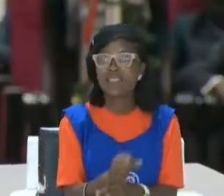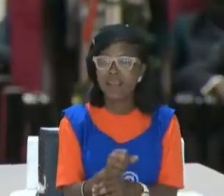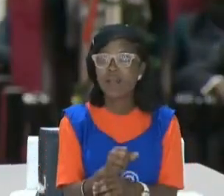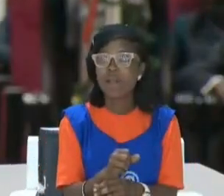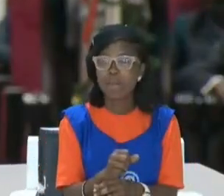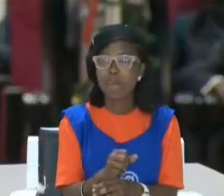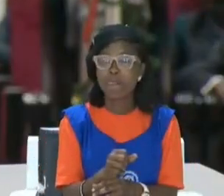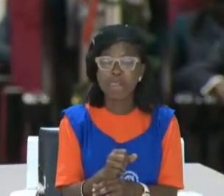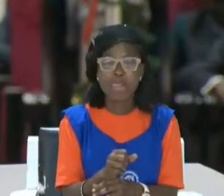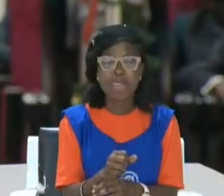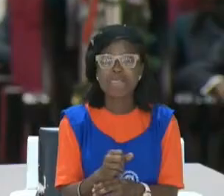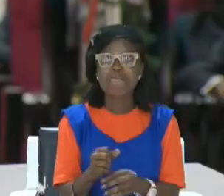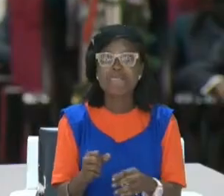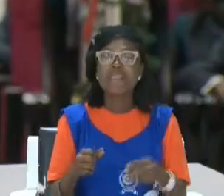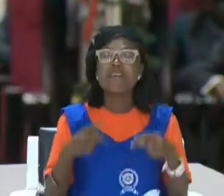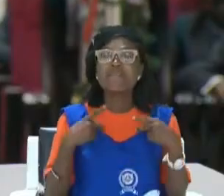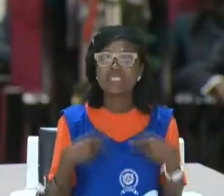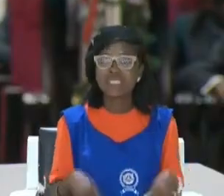Physically,